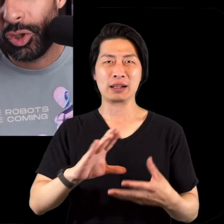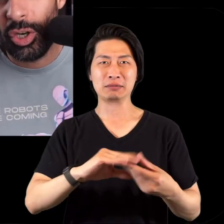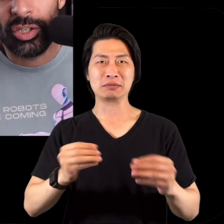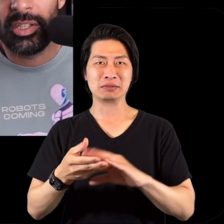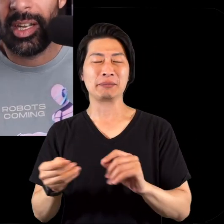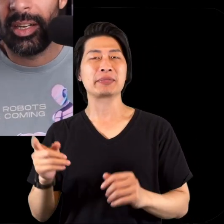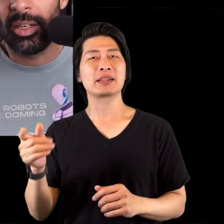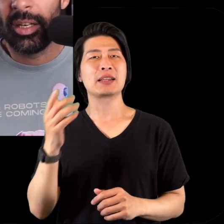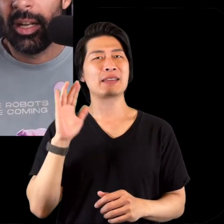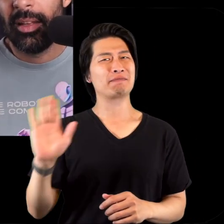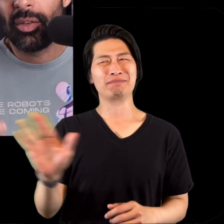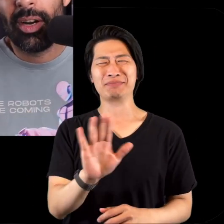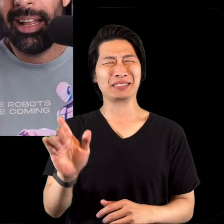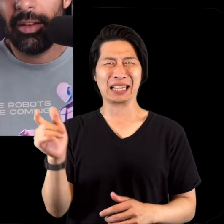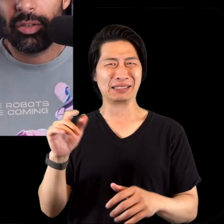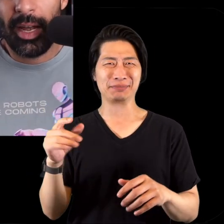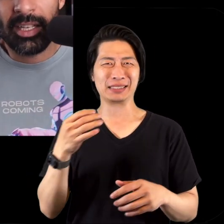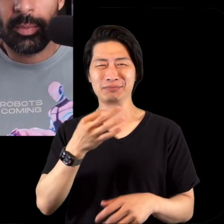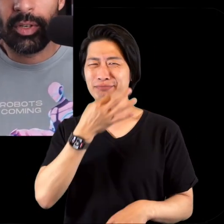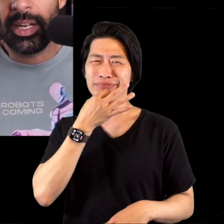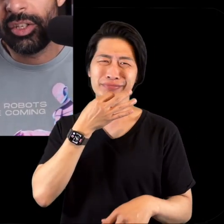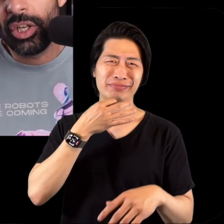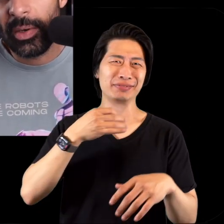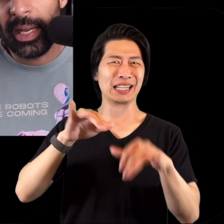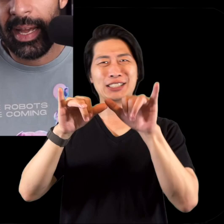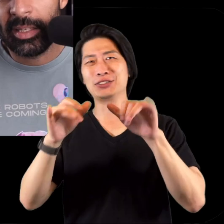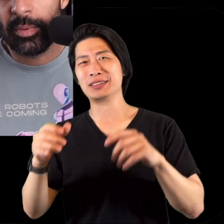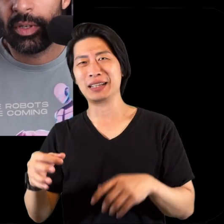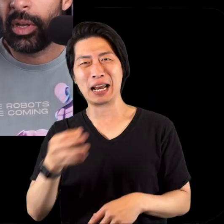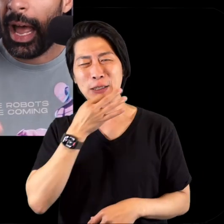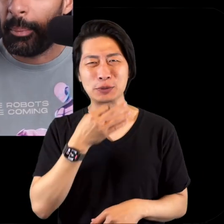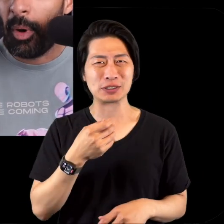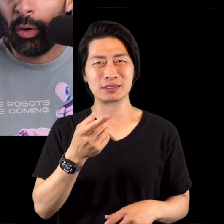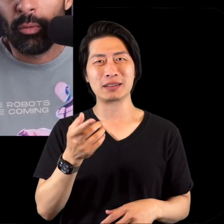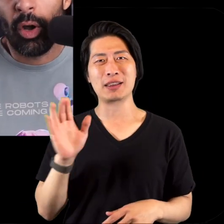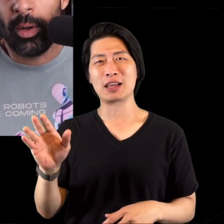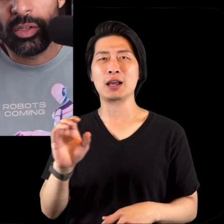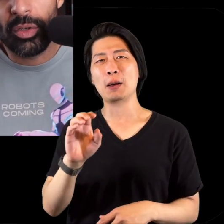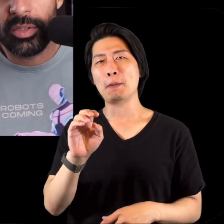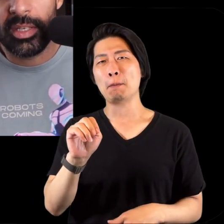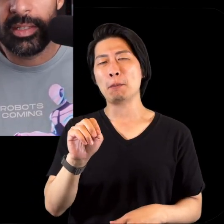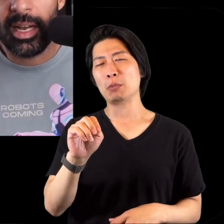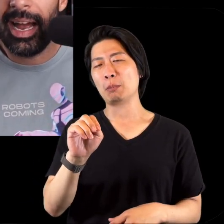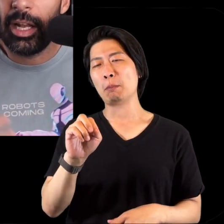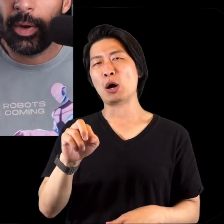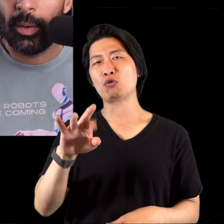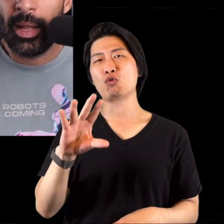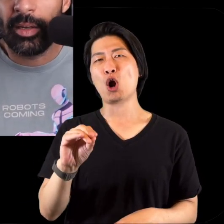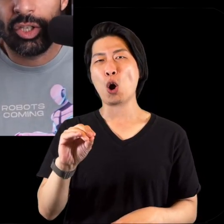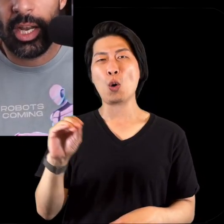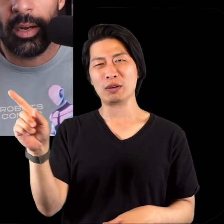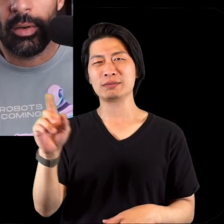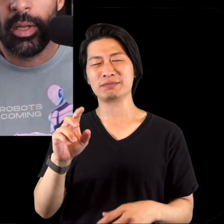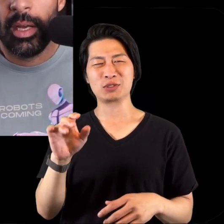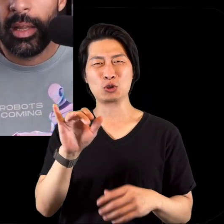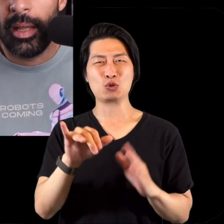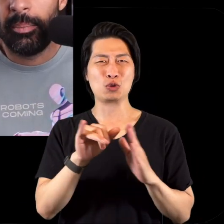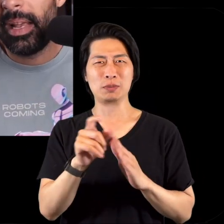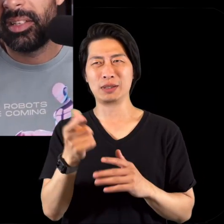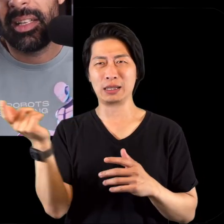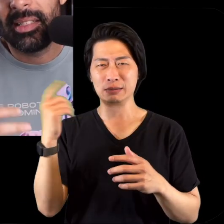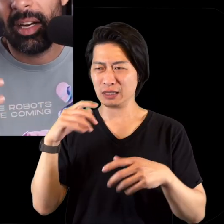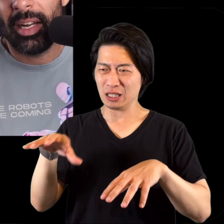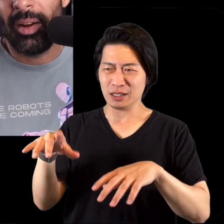Tesla's charging standard, these are industry experts, engineering experts at Monroe and Associates. I highly recommend their channel.